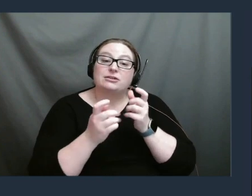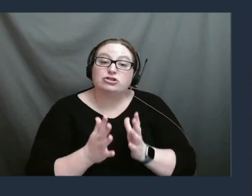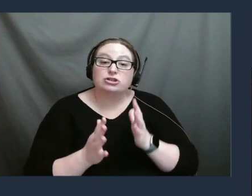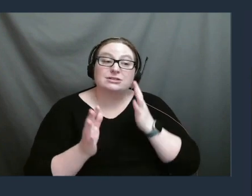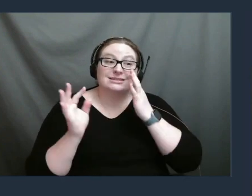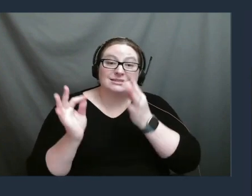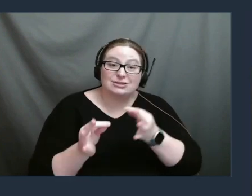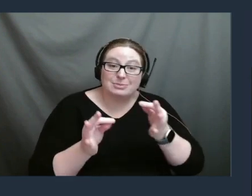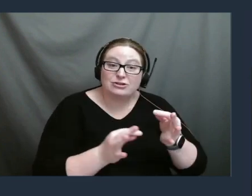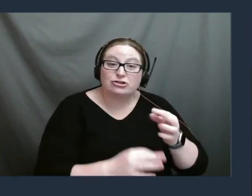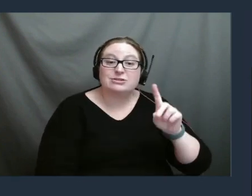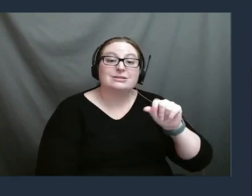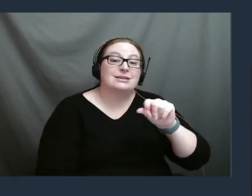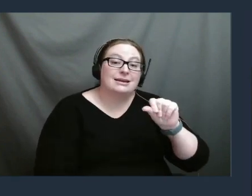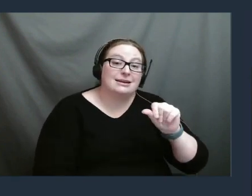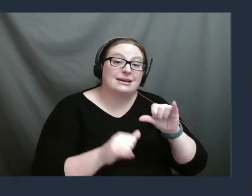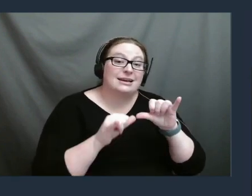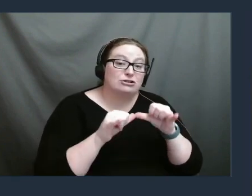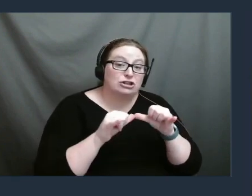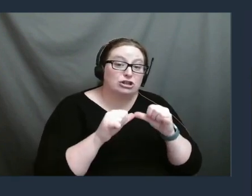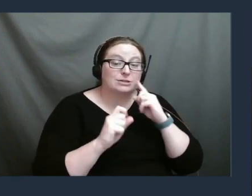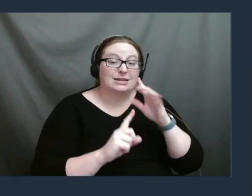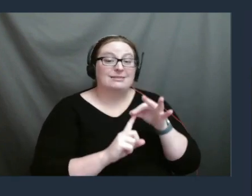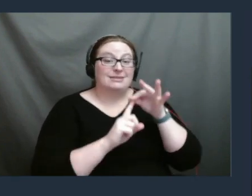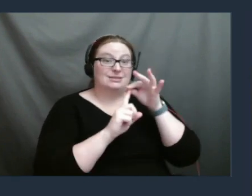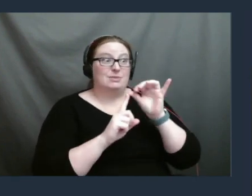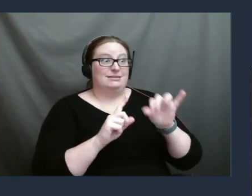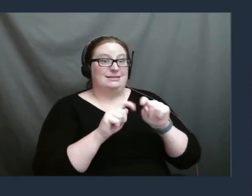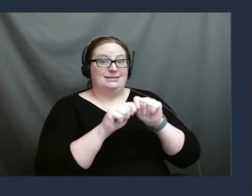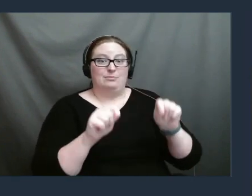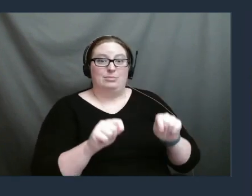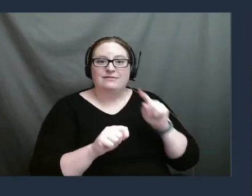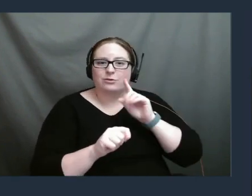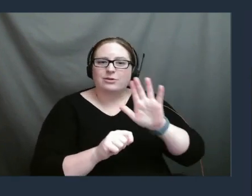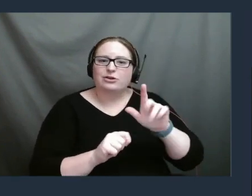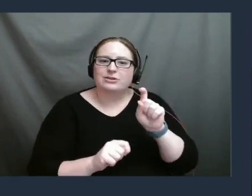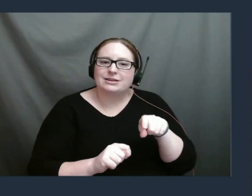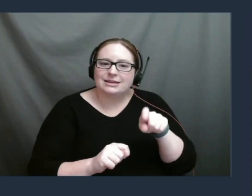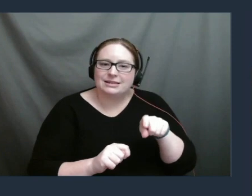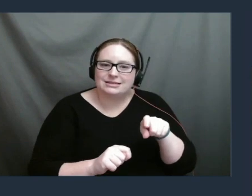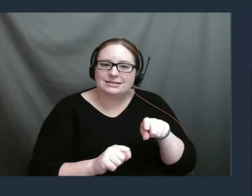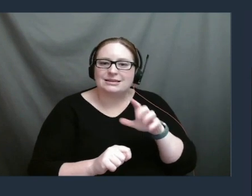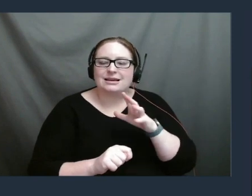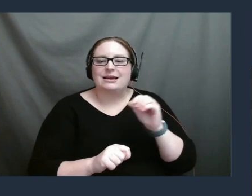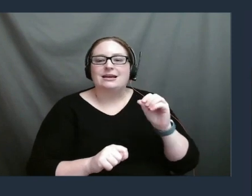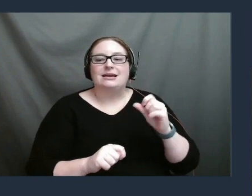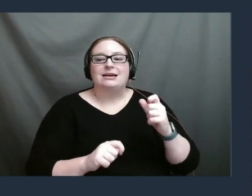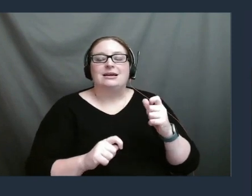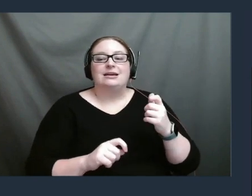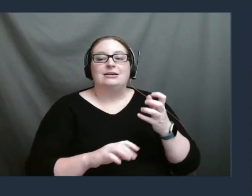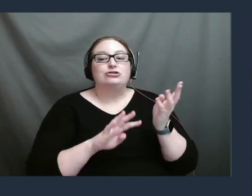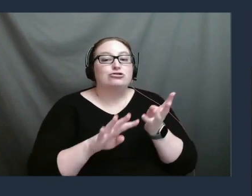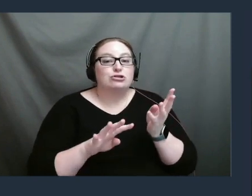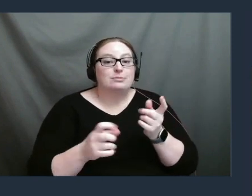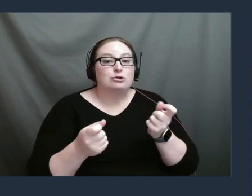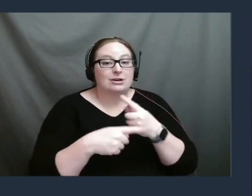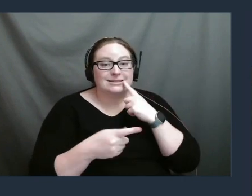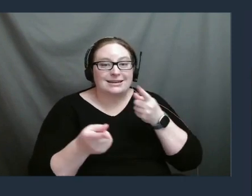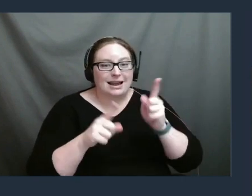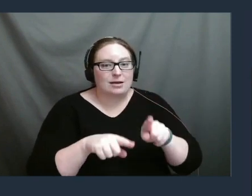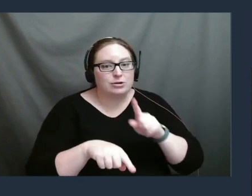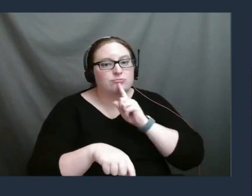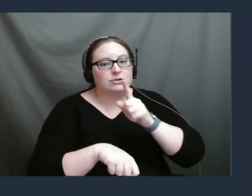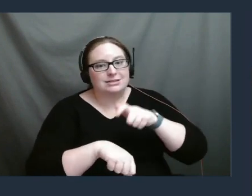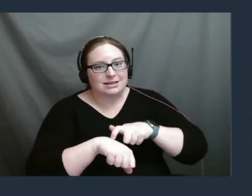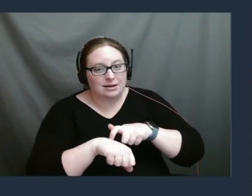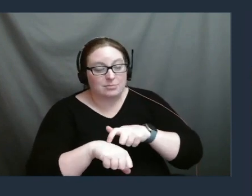can customize this templated solution for their needs, and stream processing can be done in real time as well as with historical